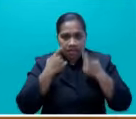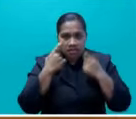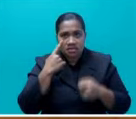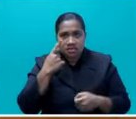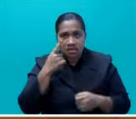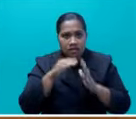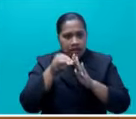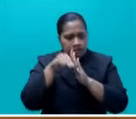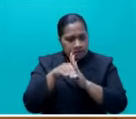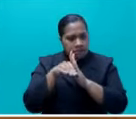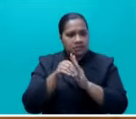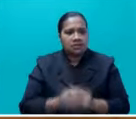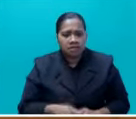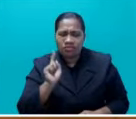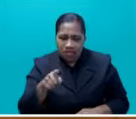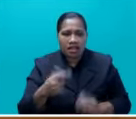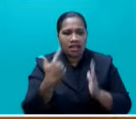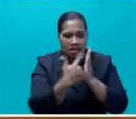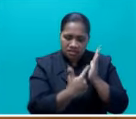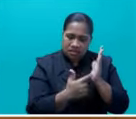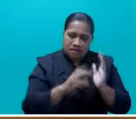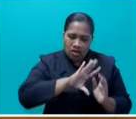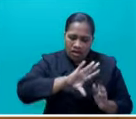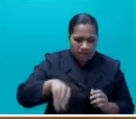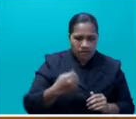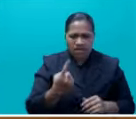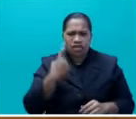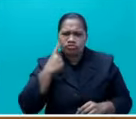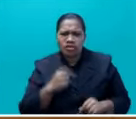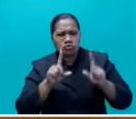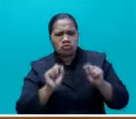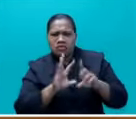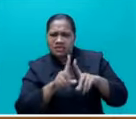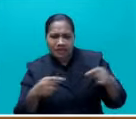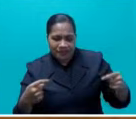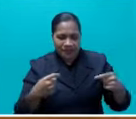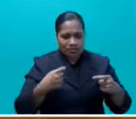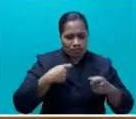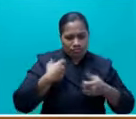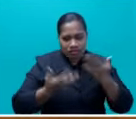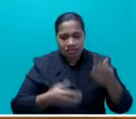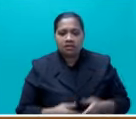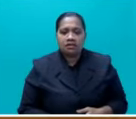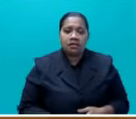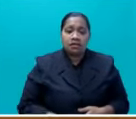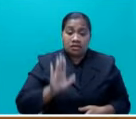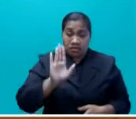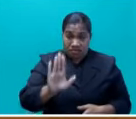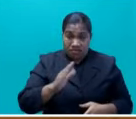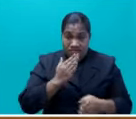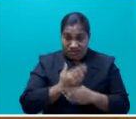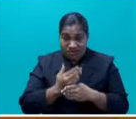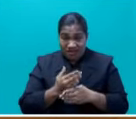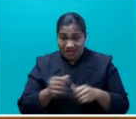should be a lesson for everyone. And then you try to do something discreetly, your mishaps will catch up with you. This